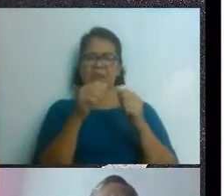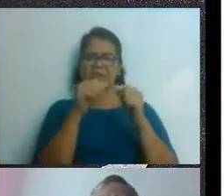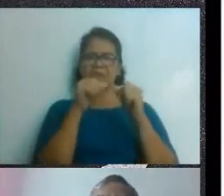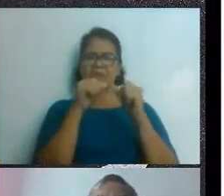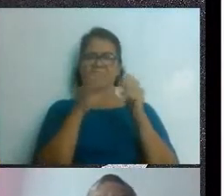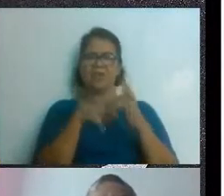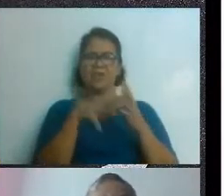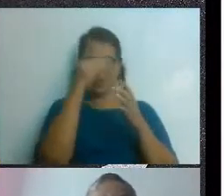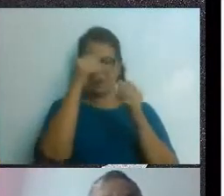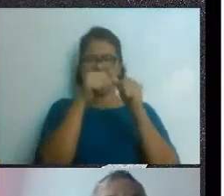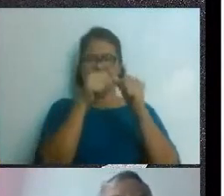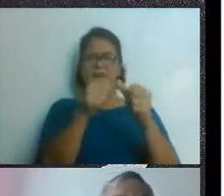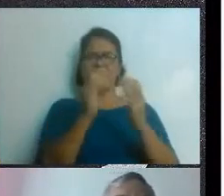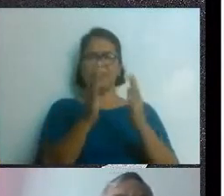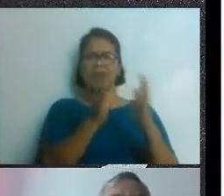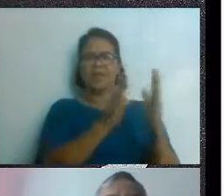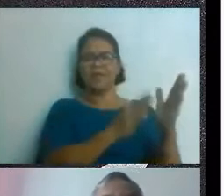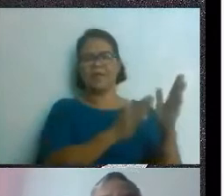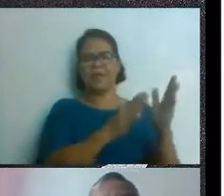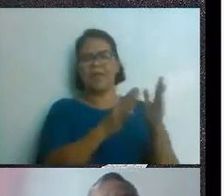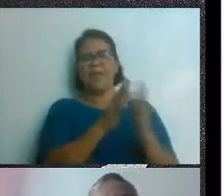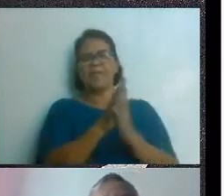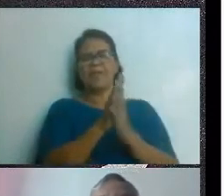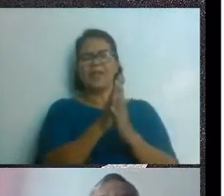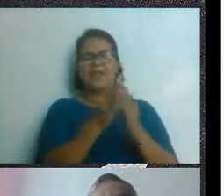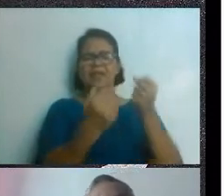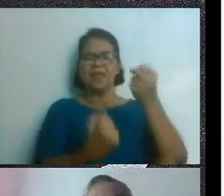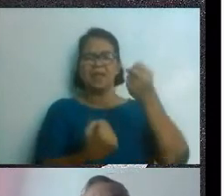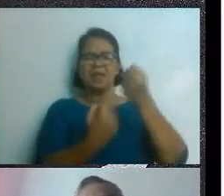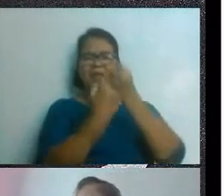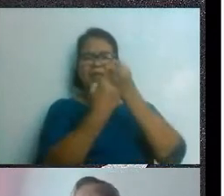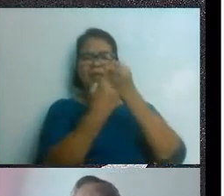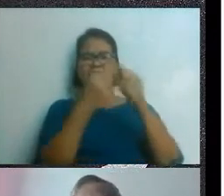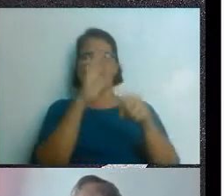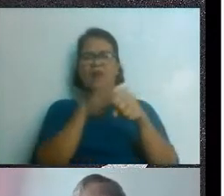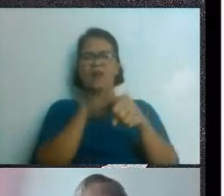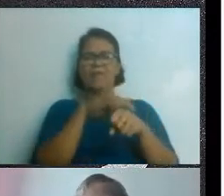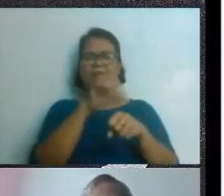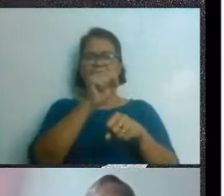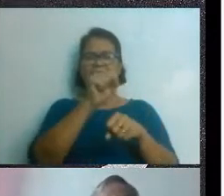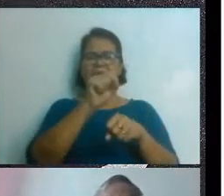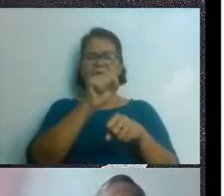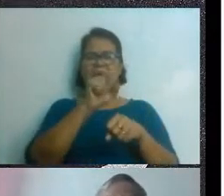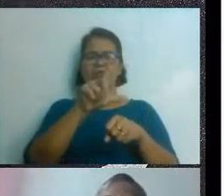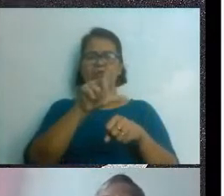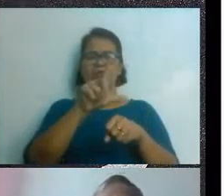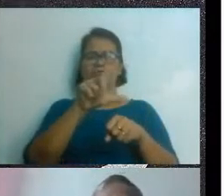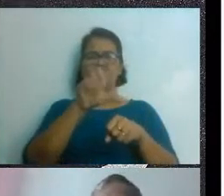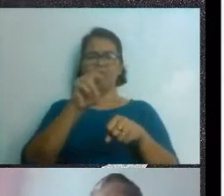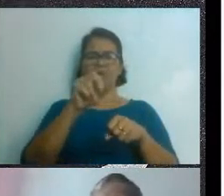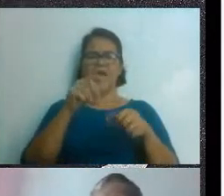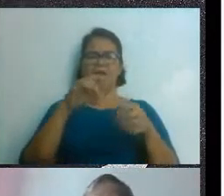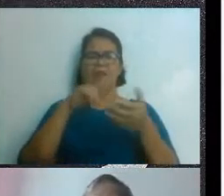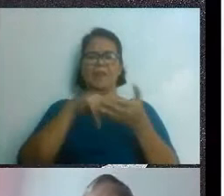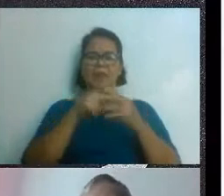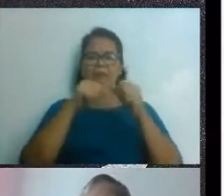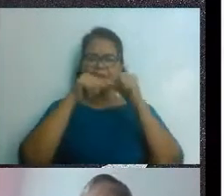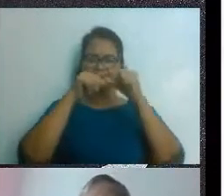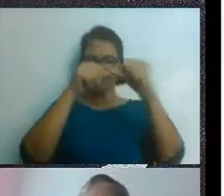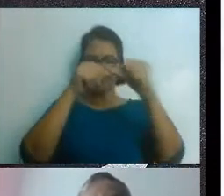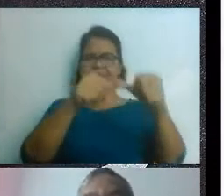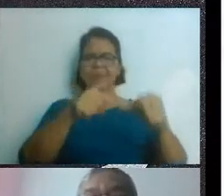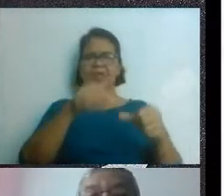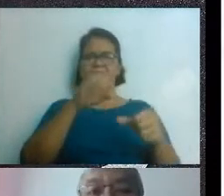is this four pillars of the Sulong Edukalidad captured in an acronym KITE. And what is KITE? K is for